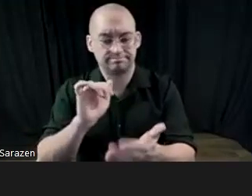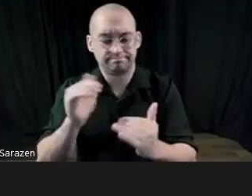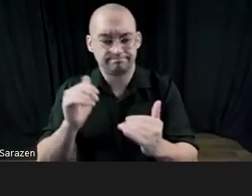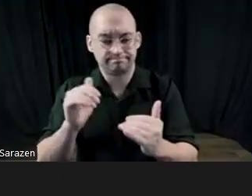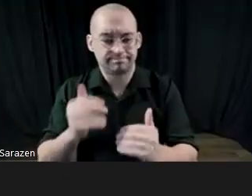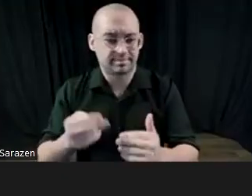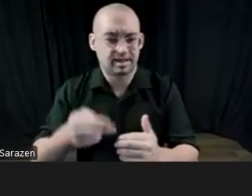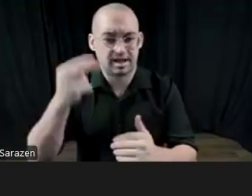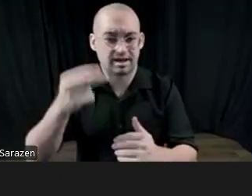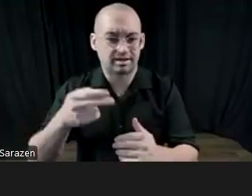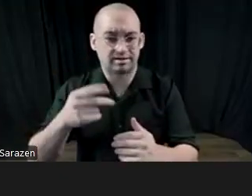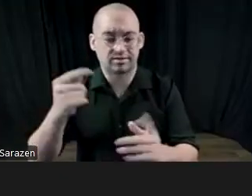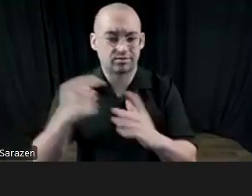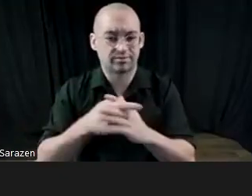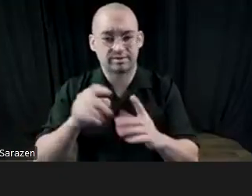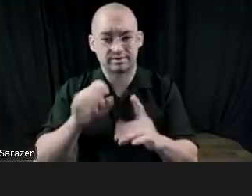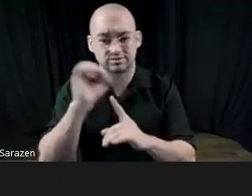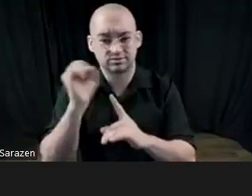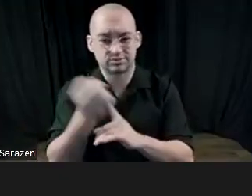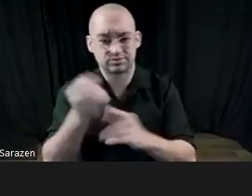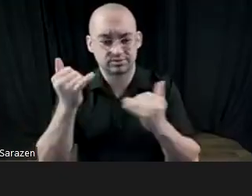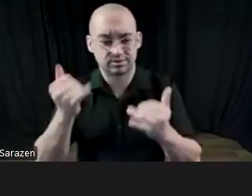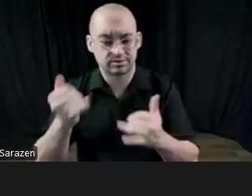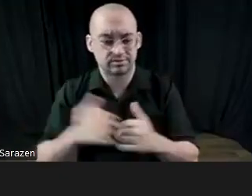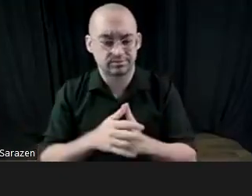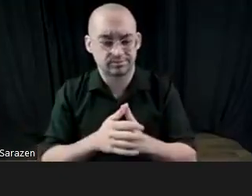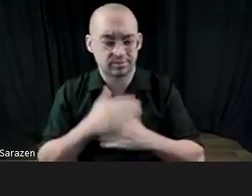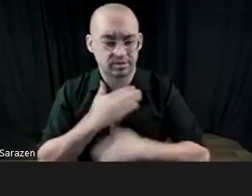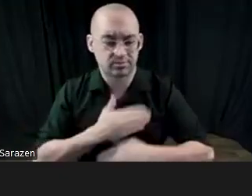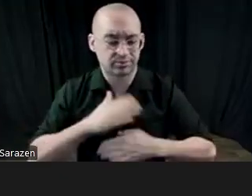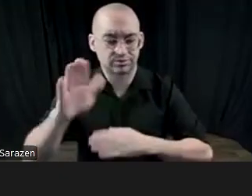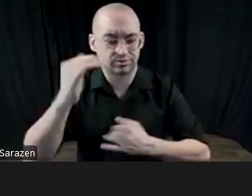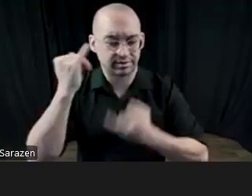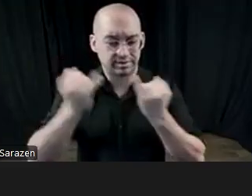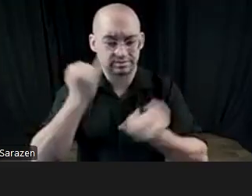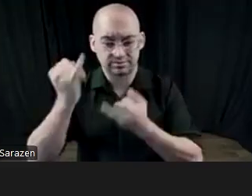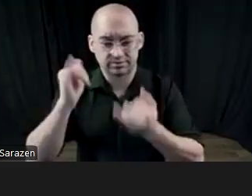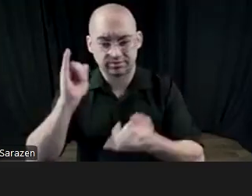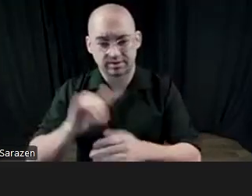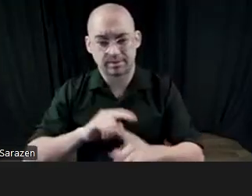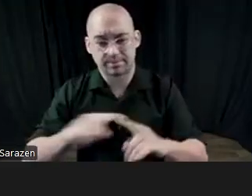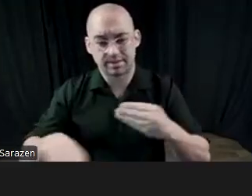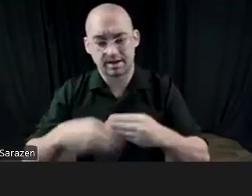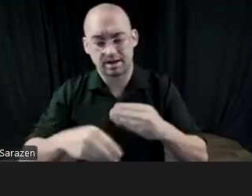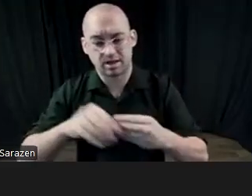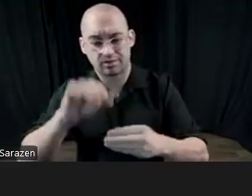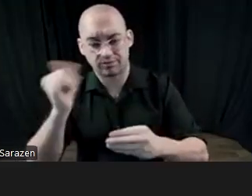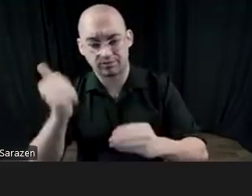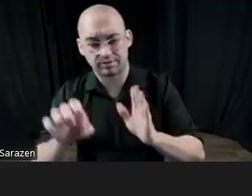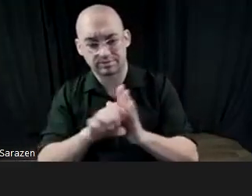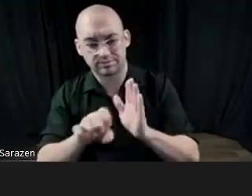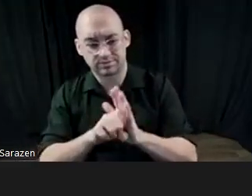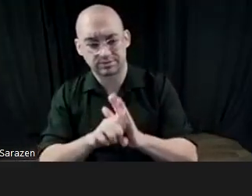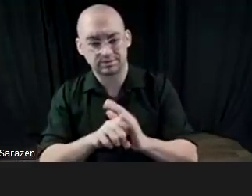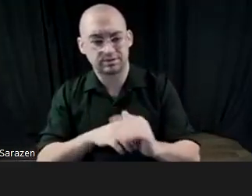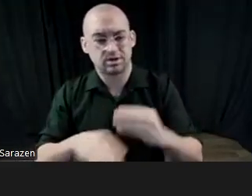right now. And so we would really appreciate your input on that. And I'll also add the other lens, which came up on our call earlier, is also